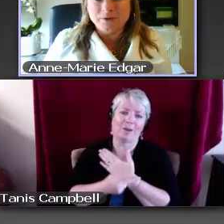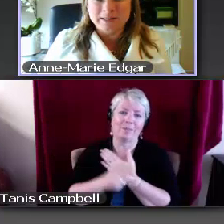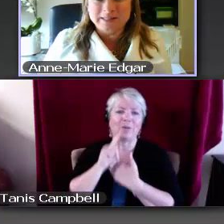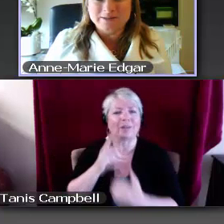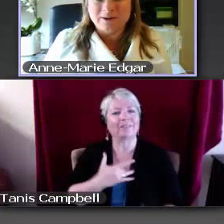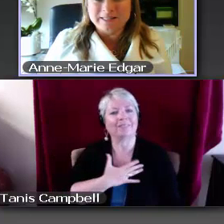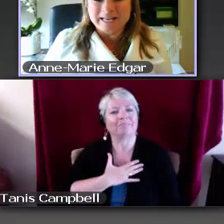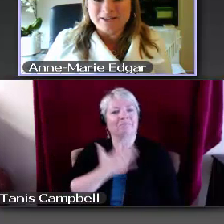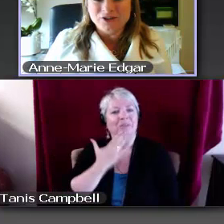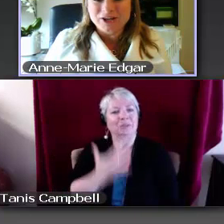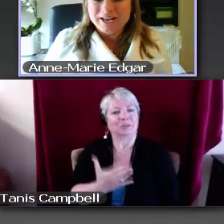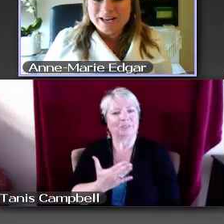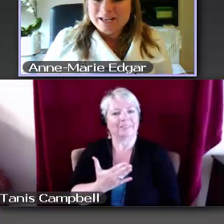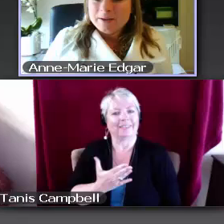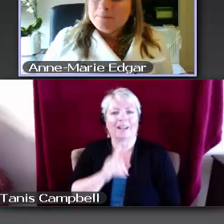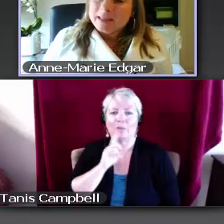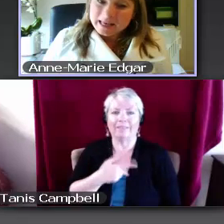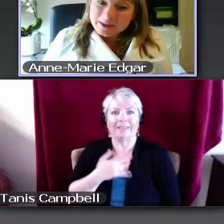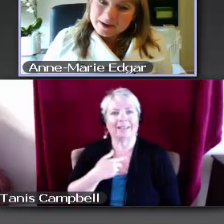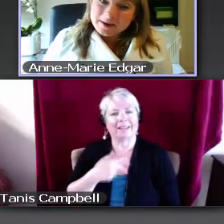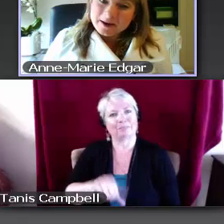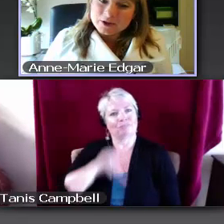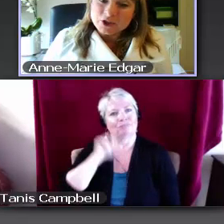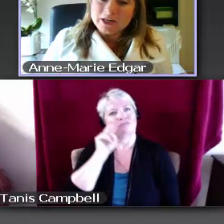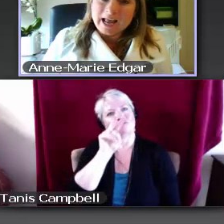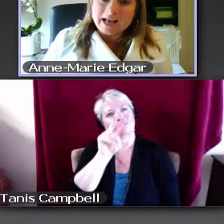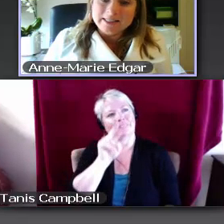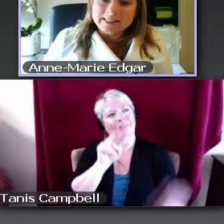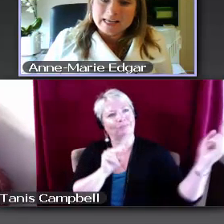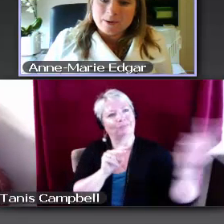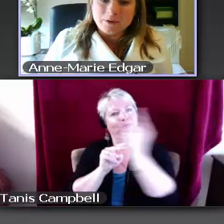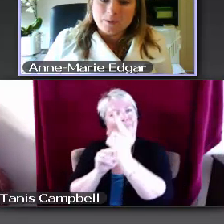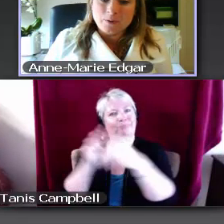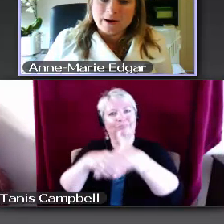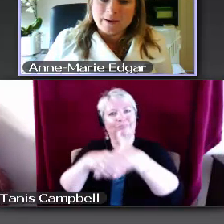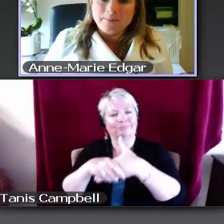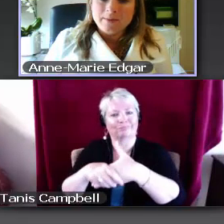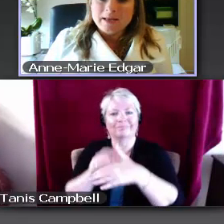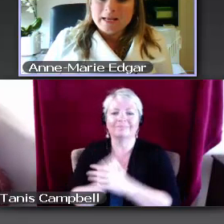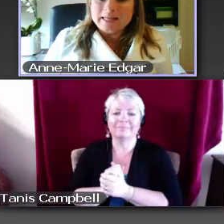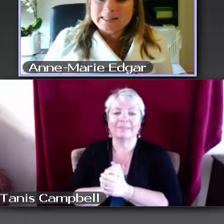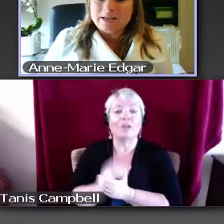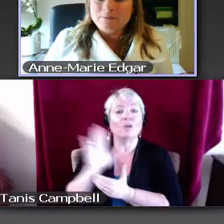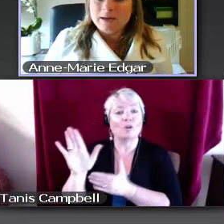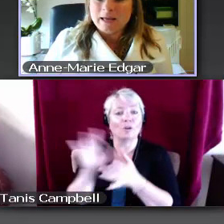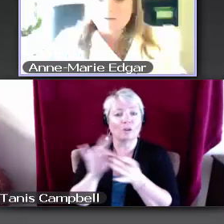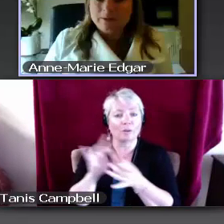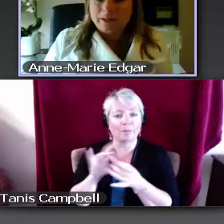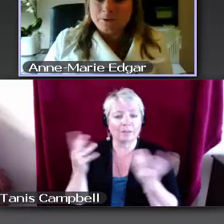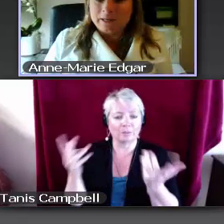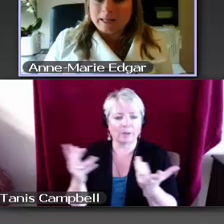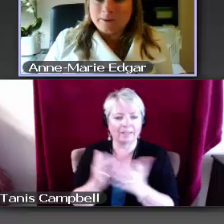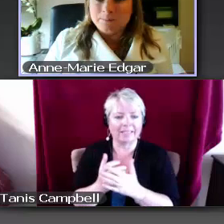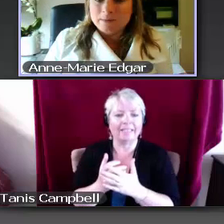our graduates on stage. Anyway, Shirley had to say about the program, "It saved my life literally.